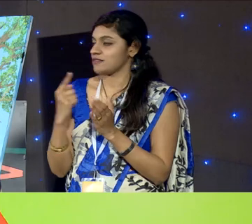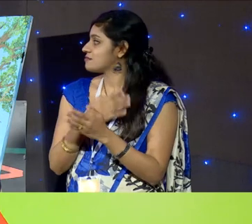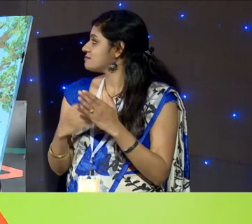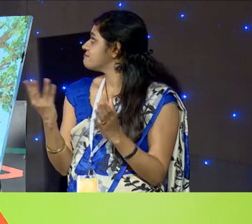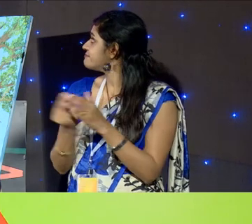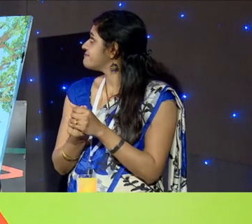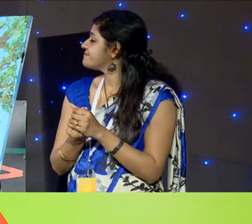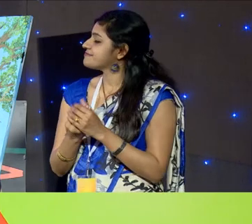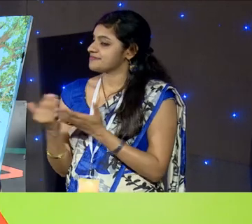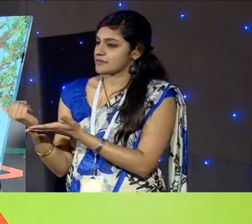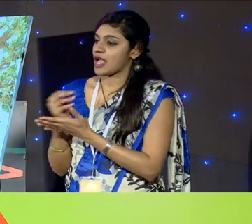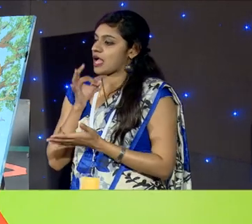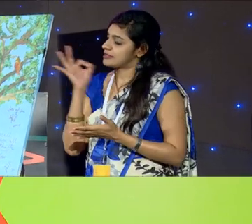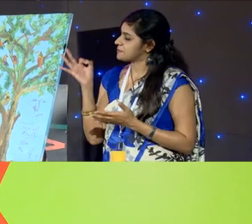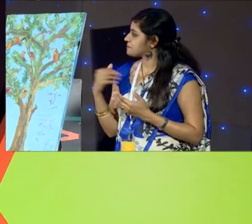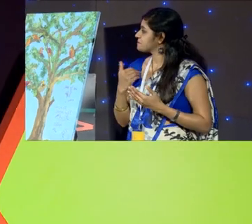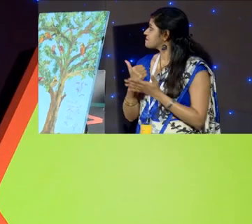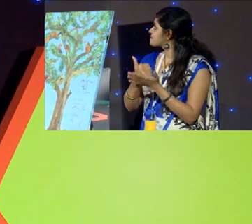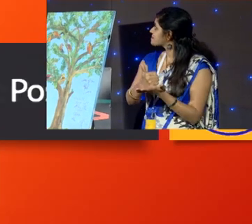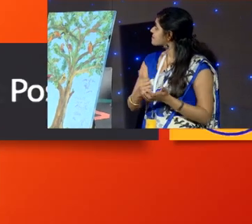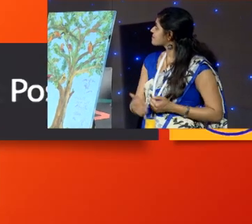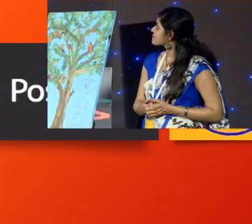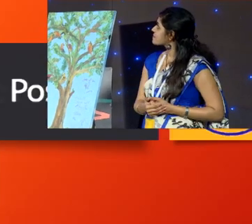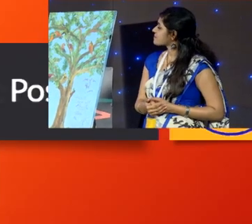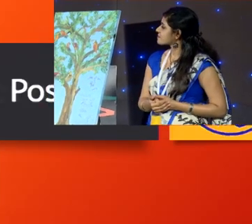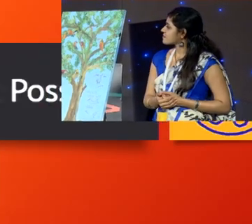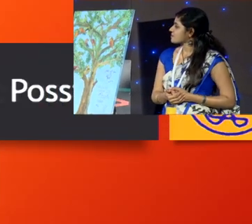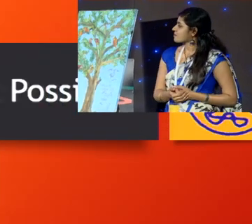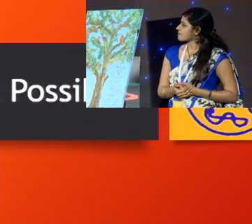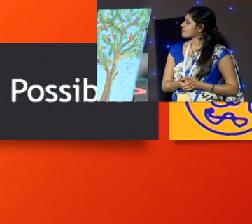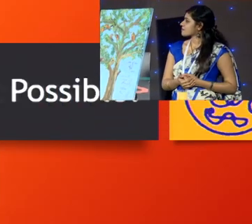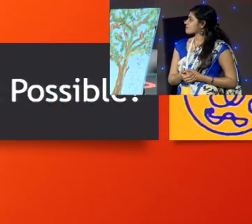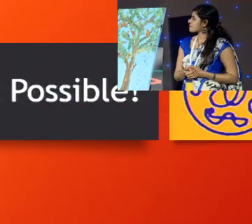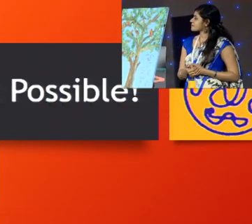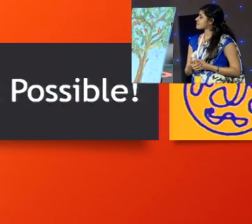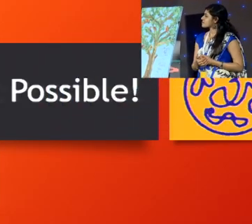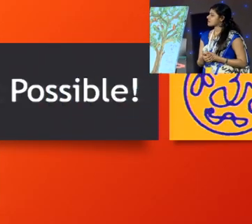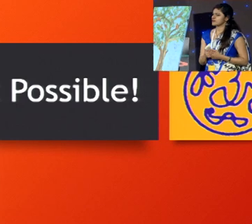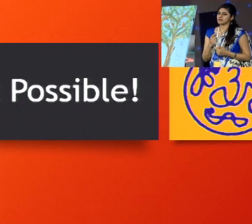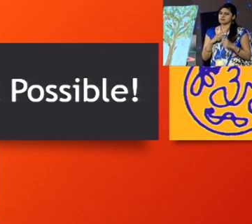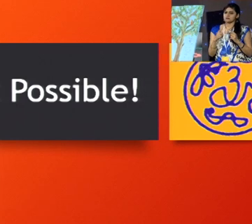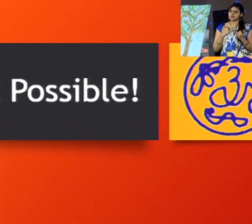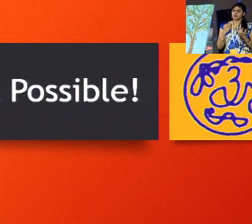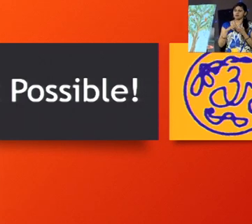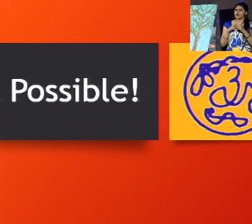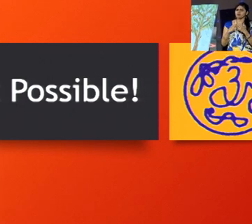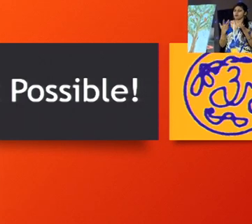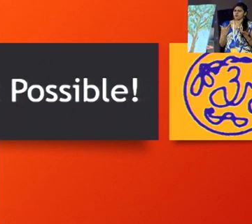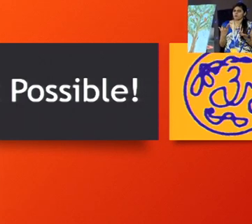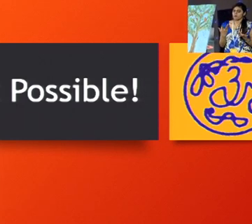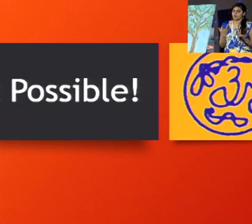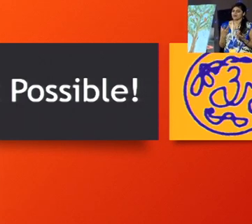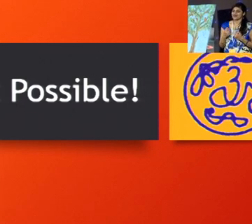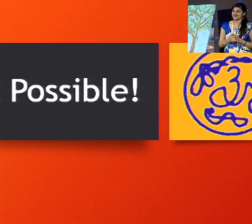Now, what is the problem in making it effective inclusion in academics? The